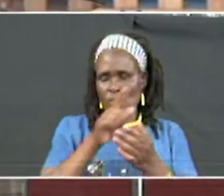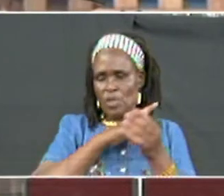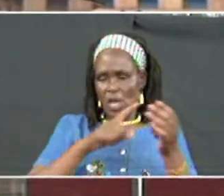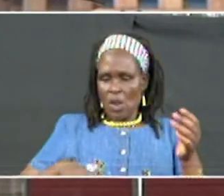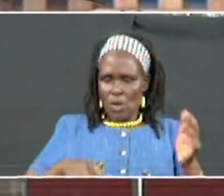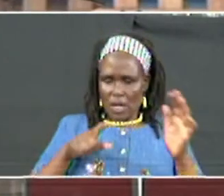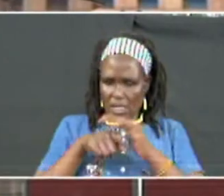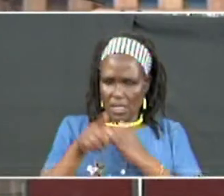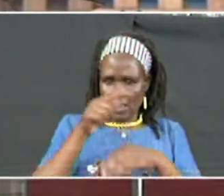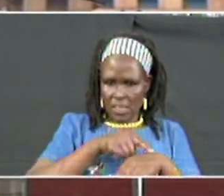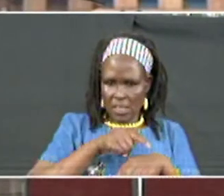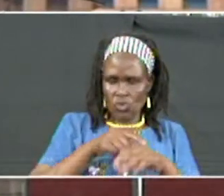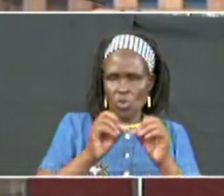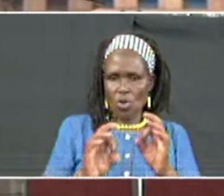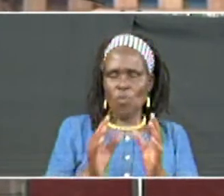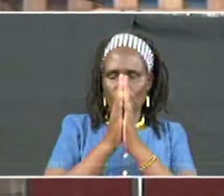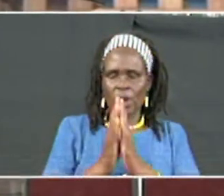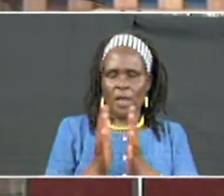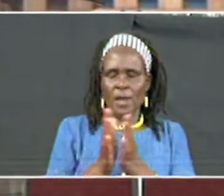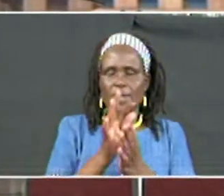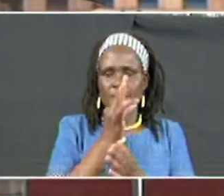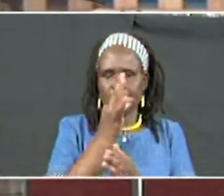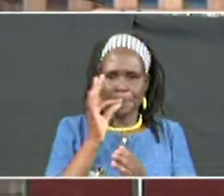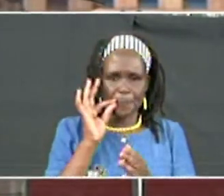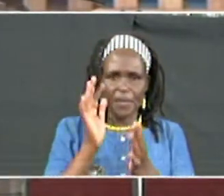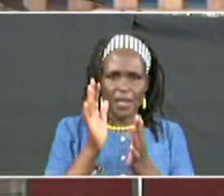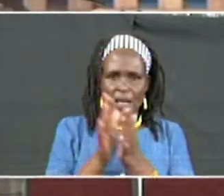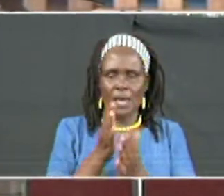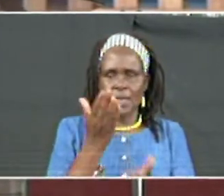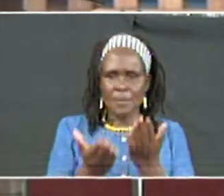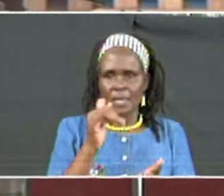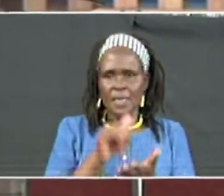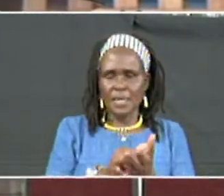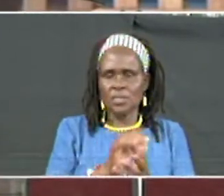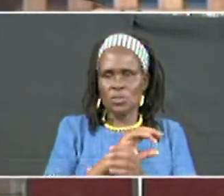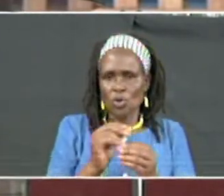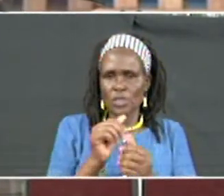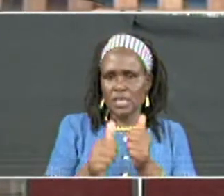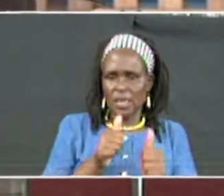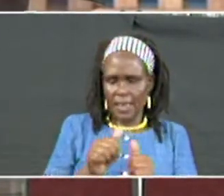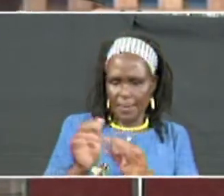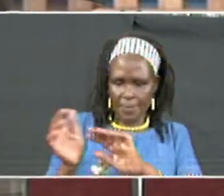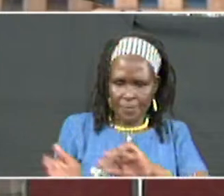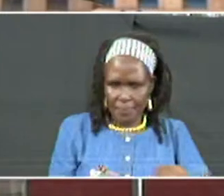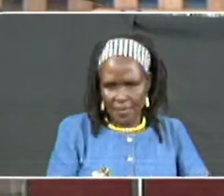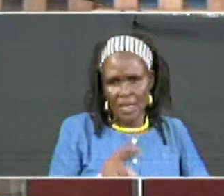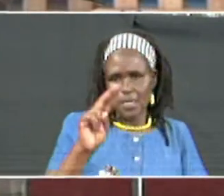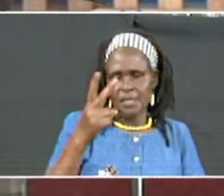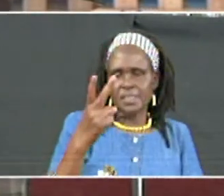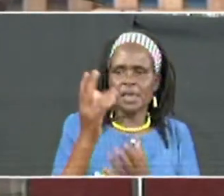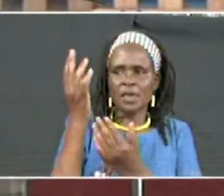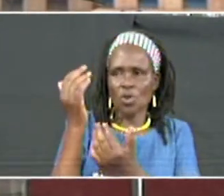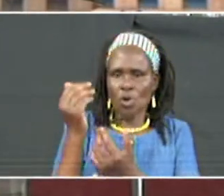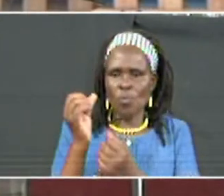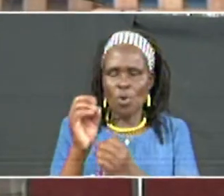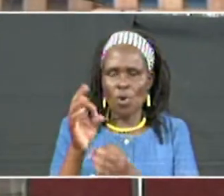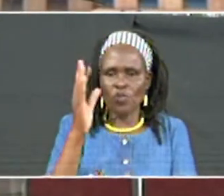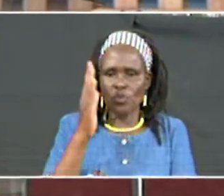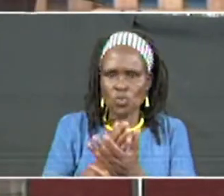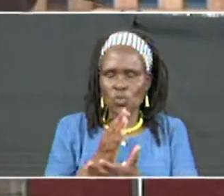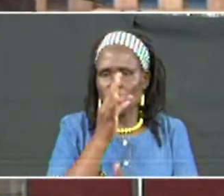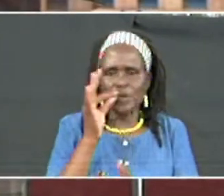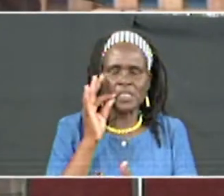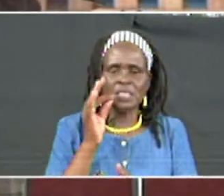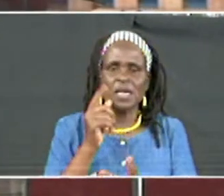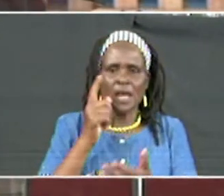prayer and fasting, and may it not delay. Secondly, the second hope of true fasting that I see